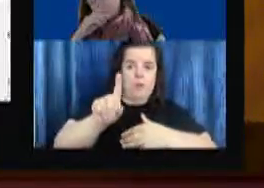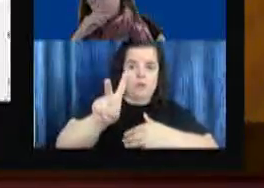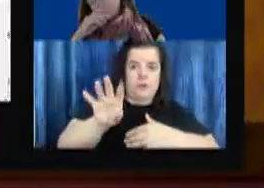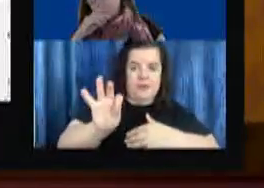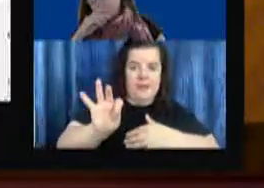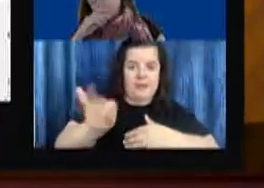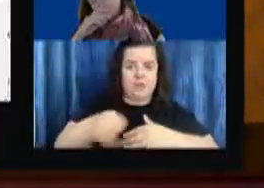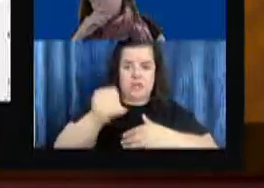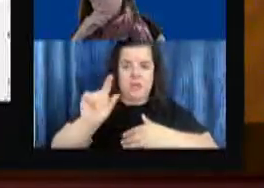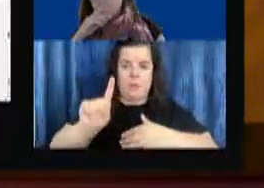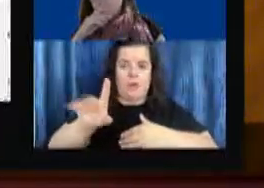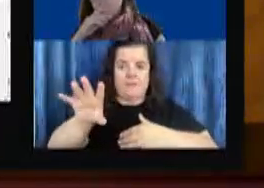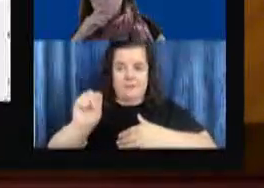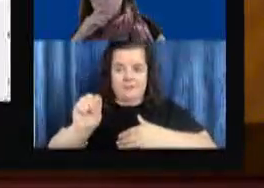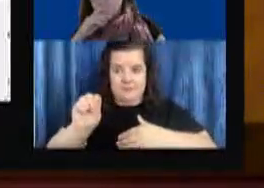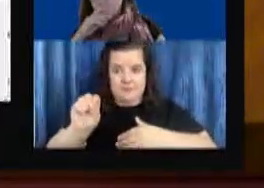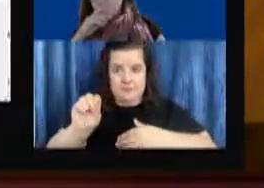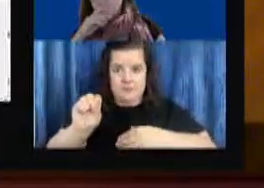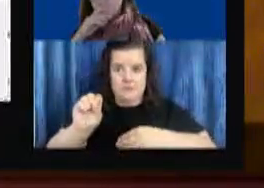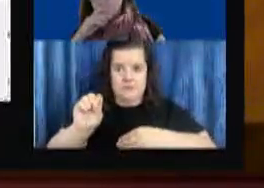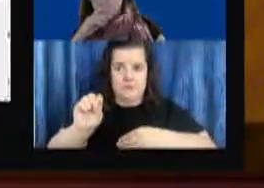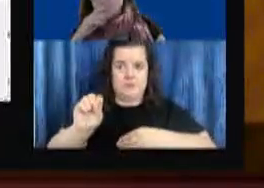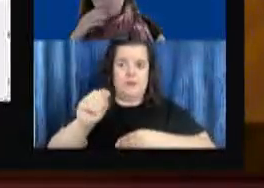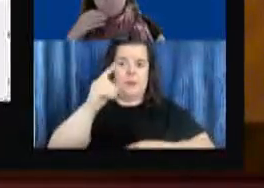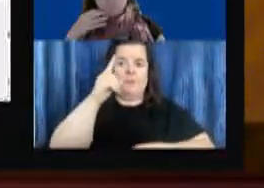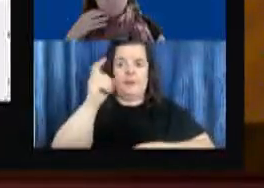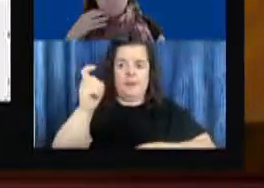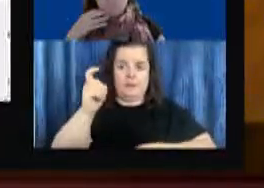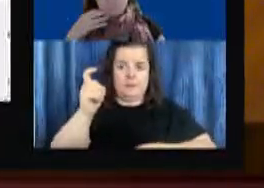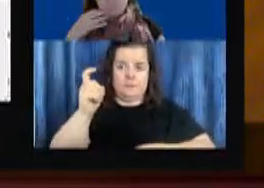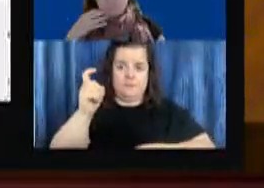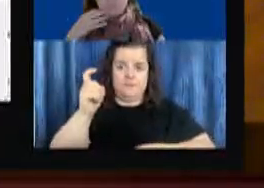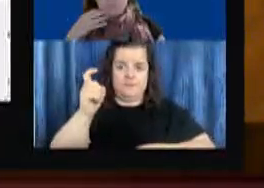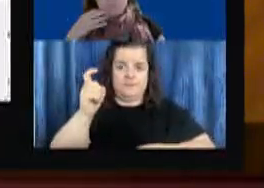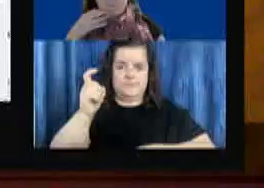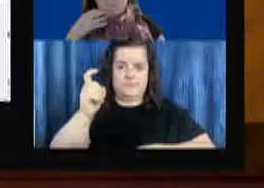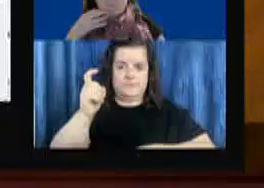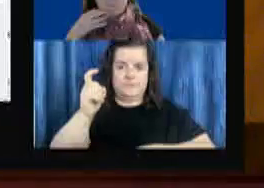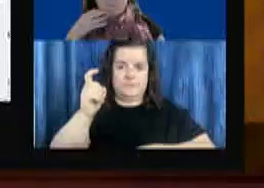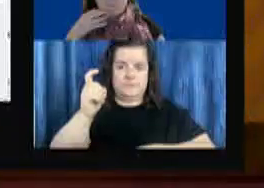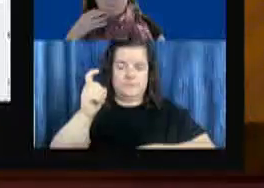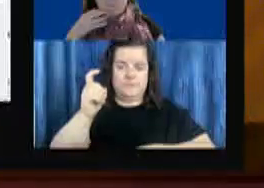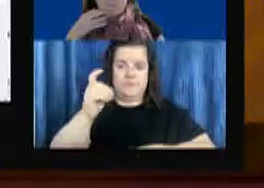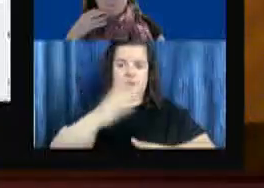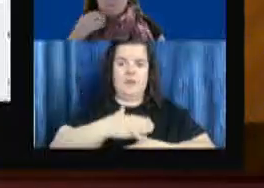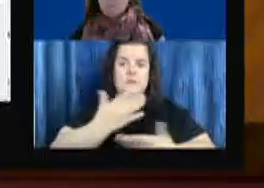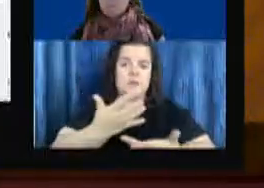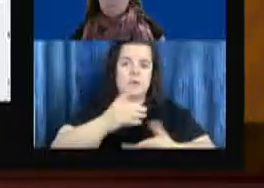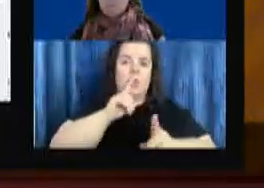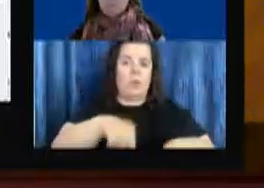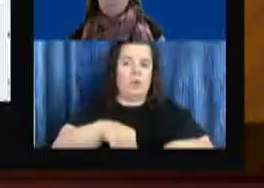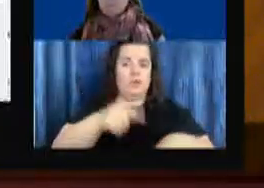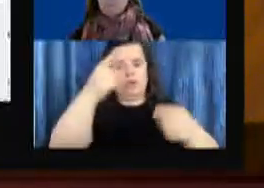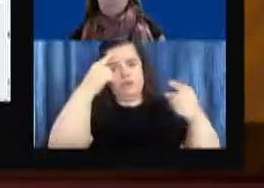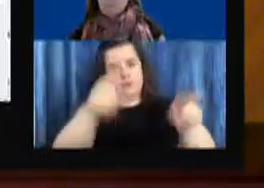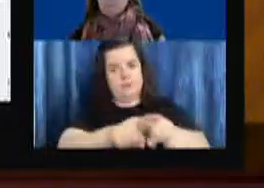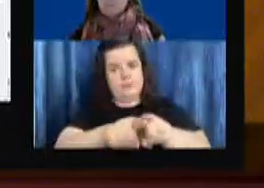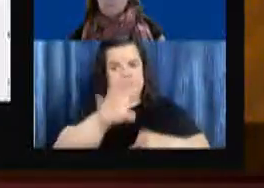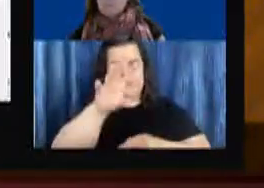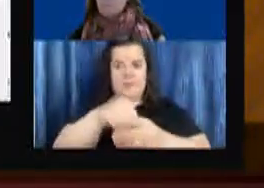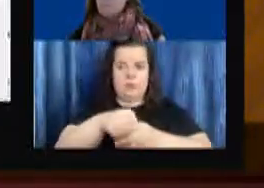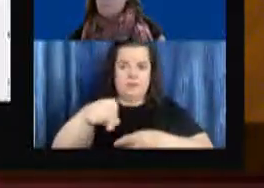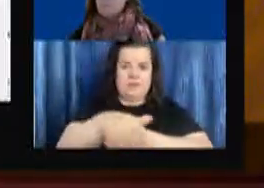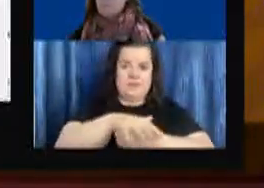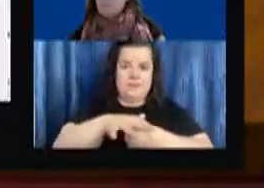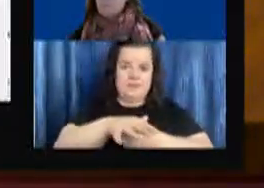129J150, is because the consent order and agreement includes this